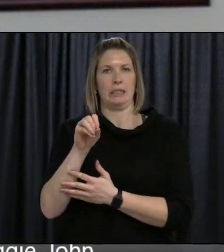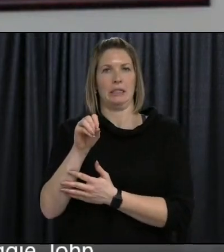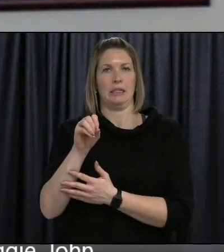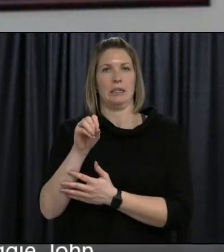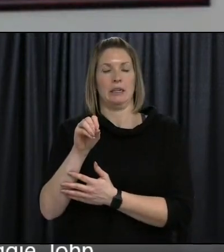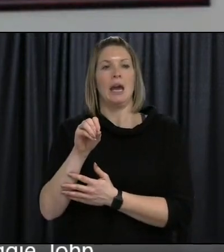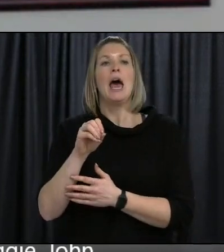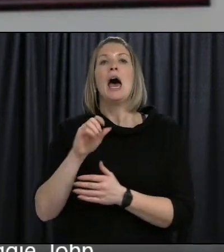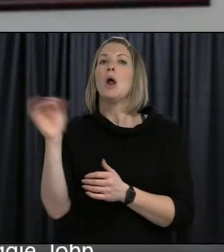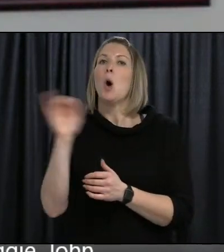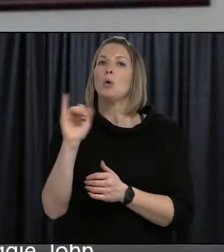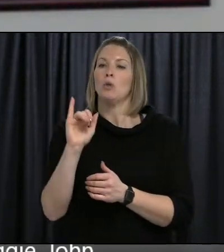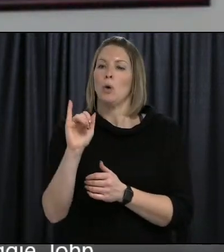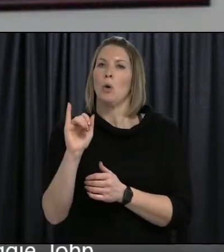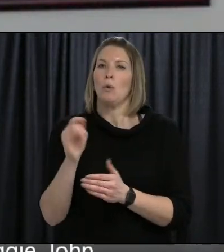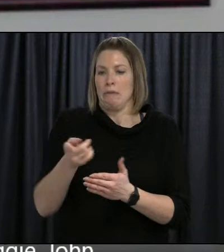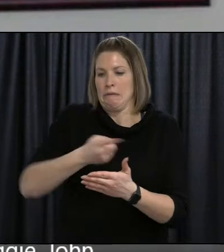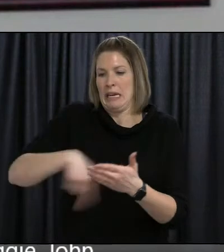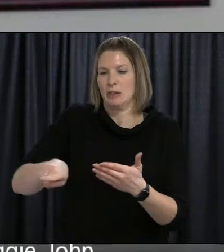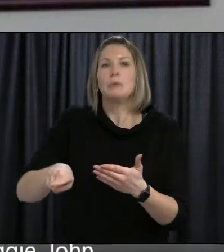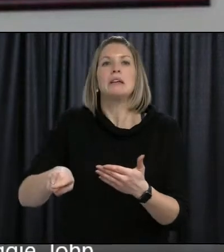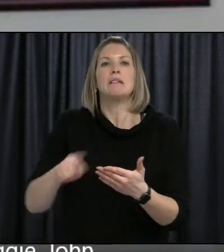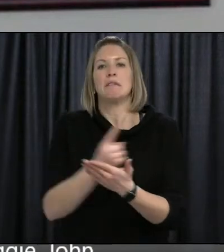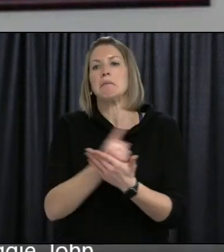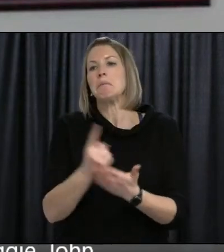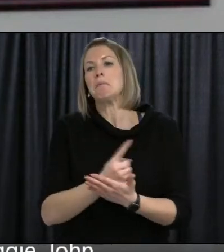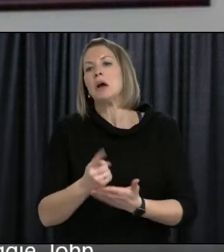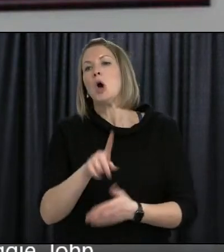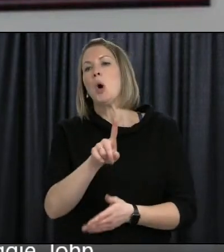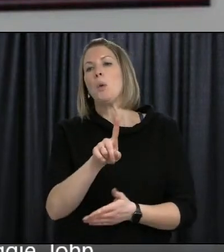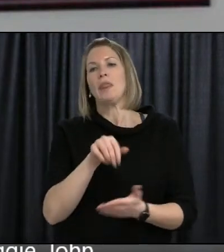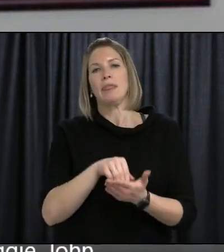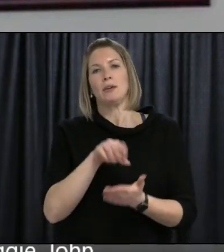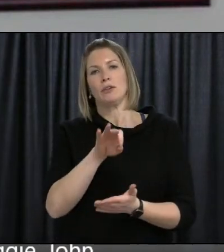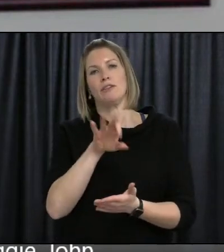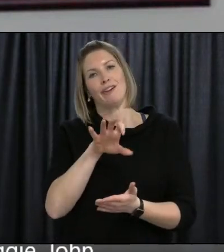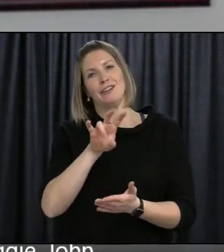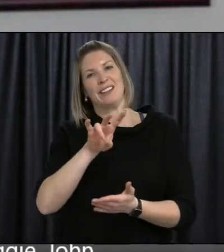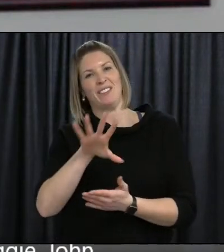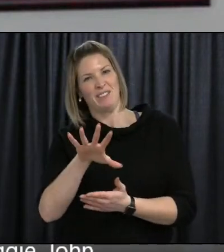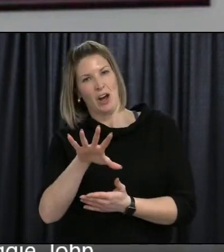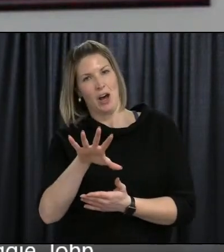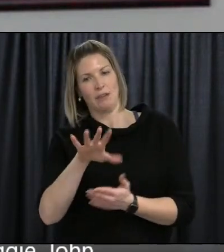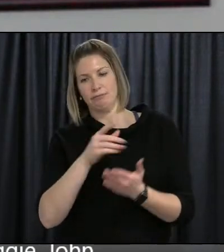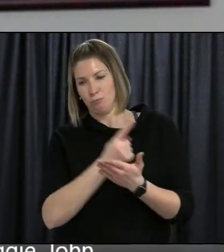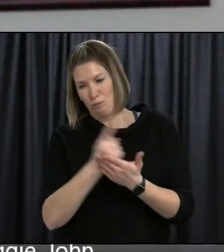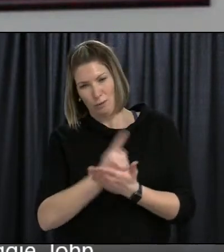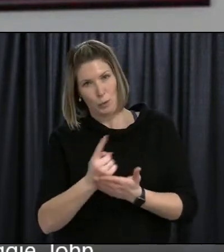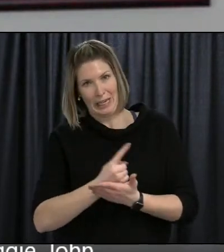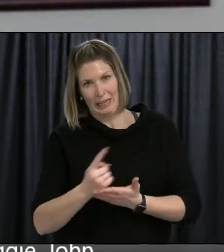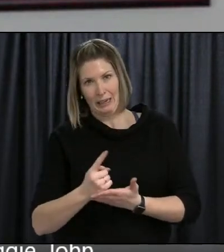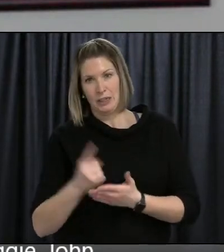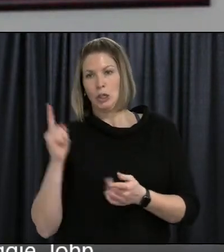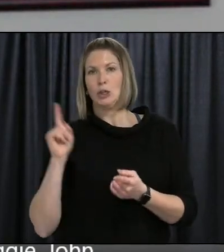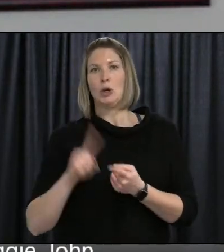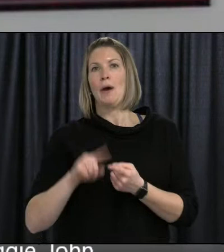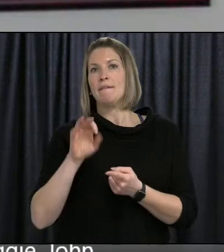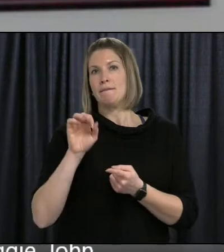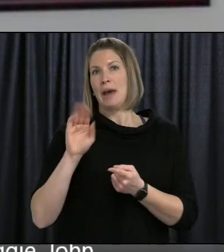weekly intervals, we'll get another 975 through February. That should ramp